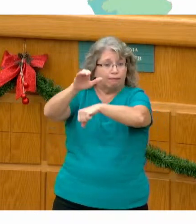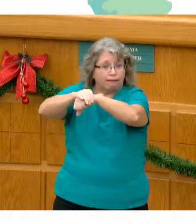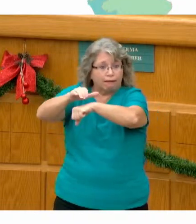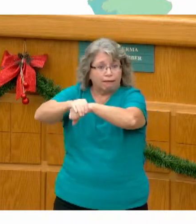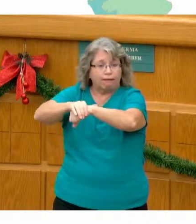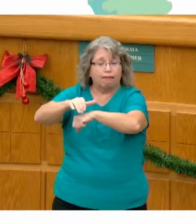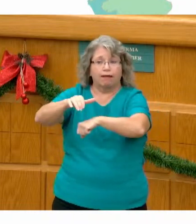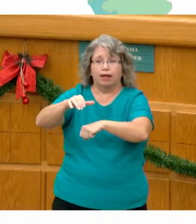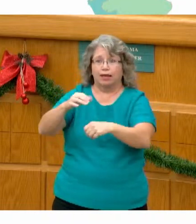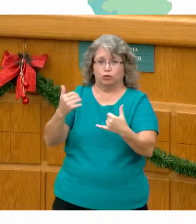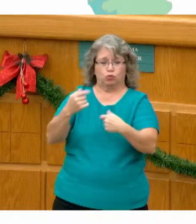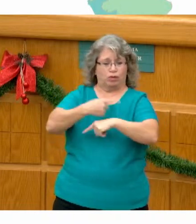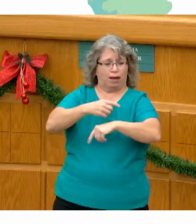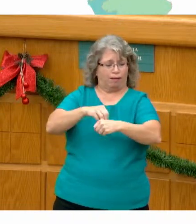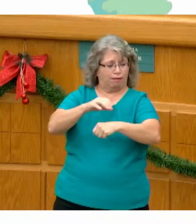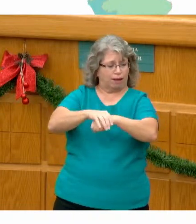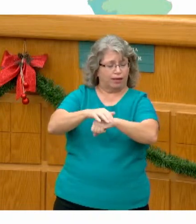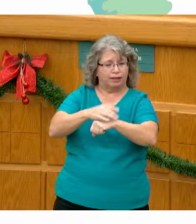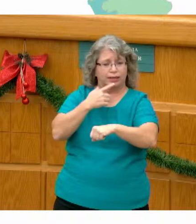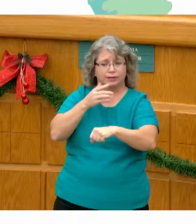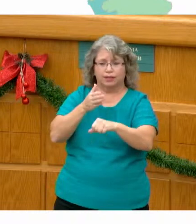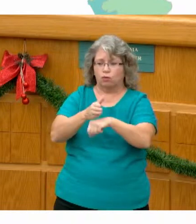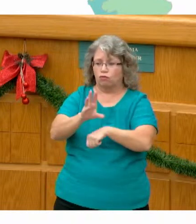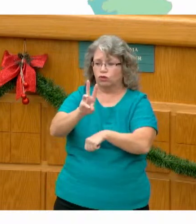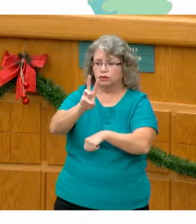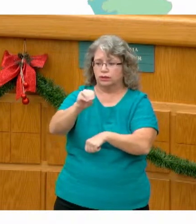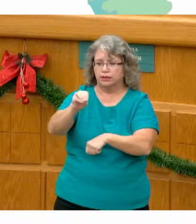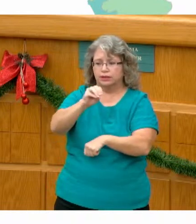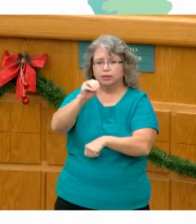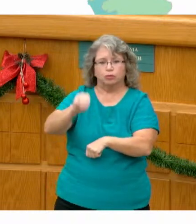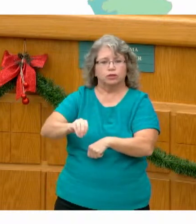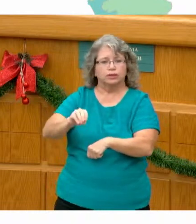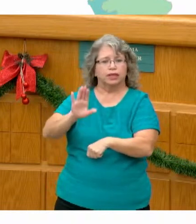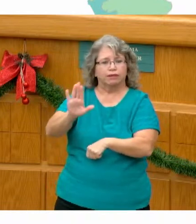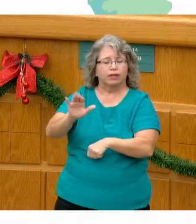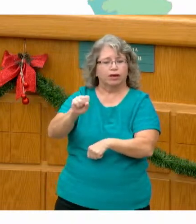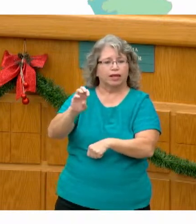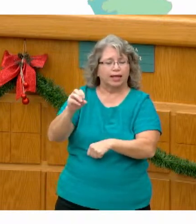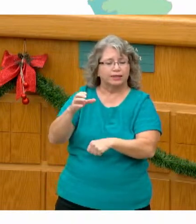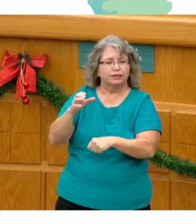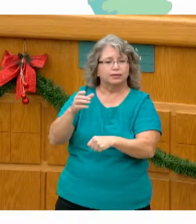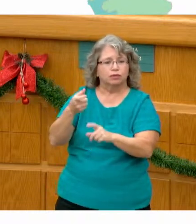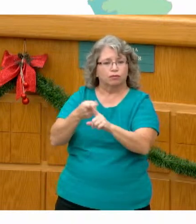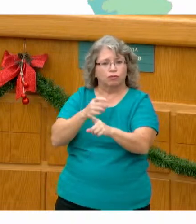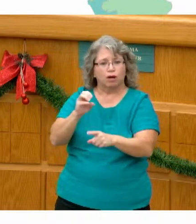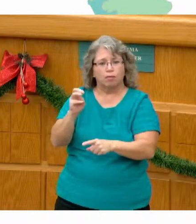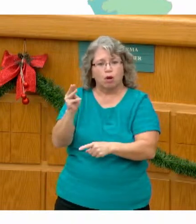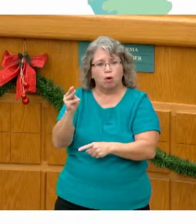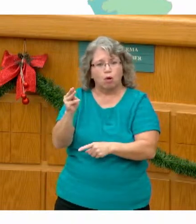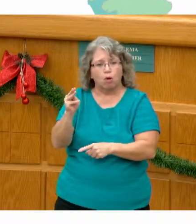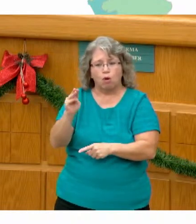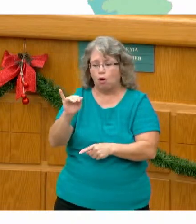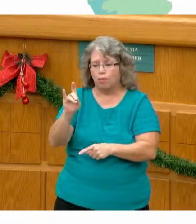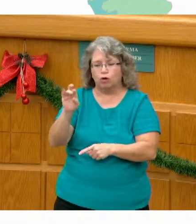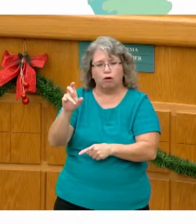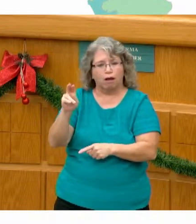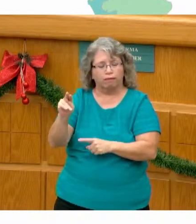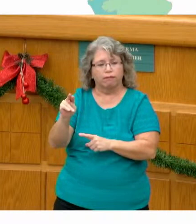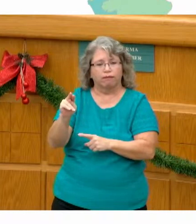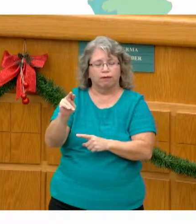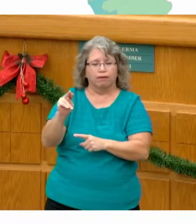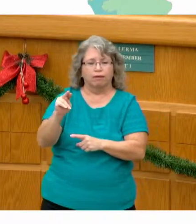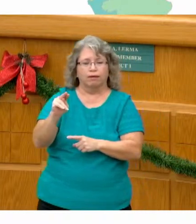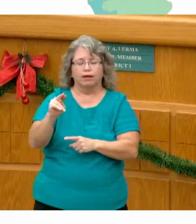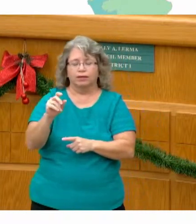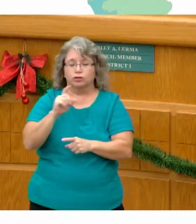London today, over 60% of cases were due to Omicron. Only a couple days ago, it was only 40%, so it's really rising